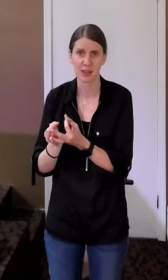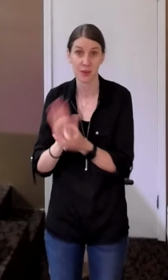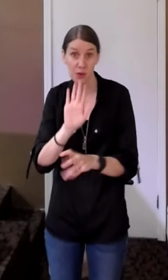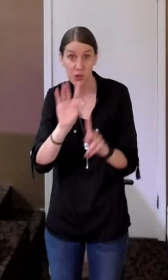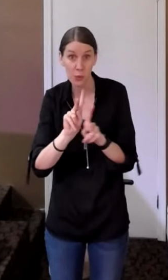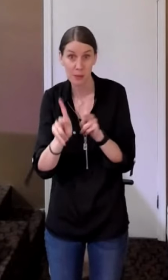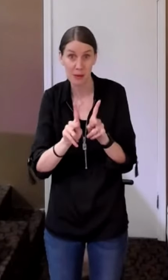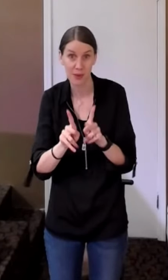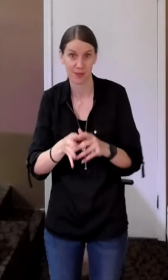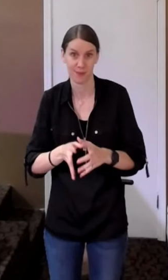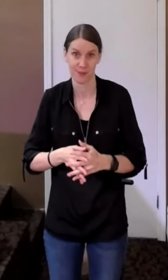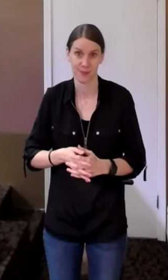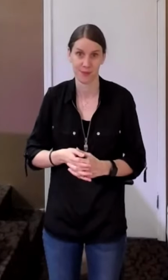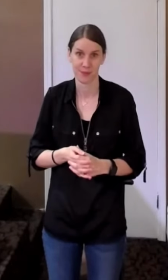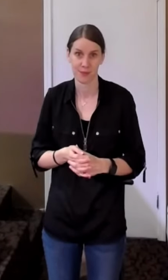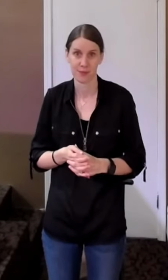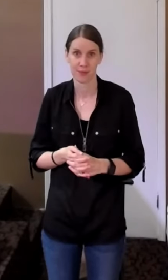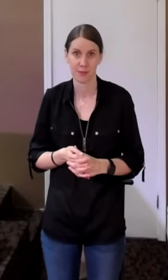people at home.